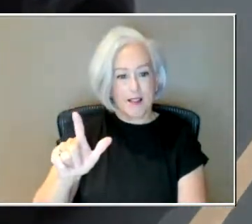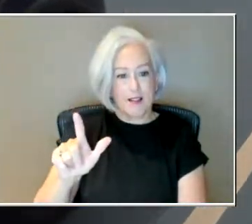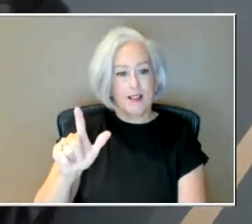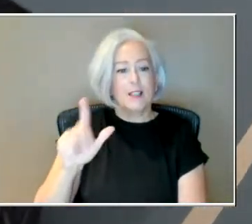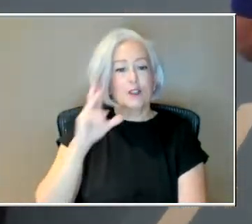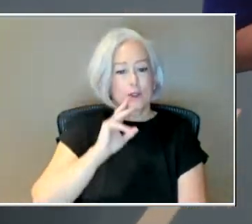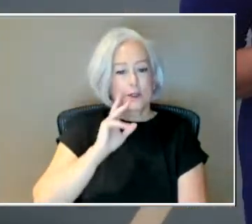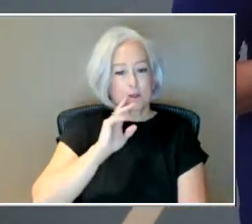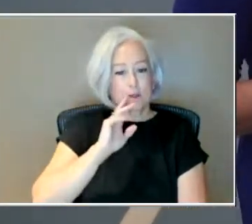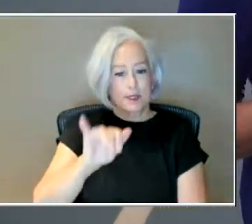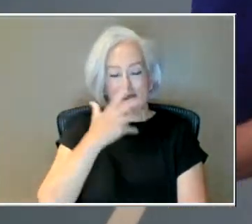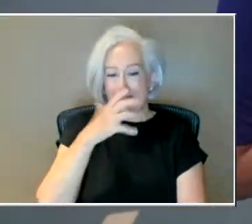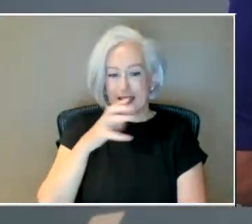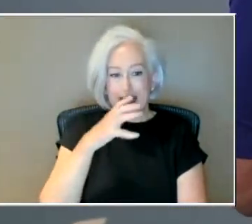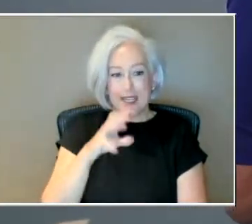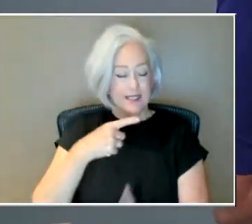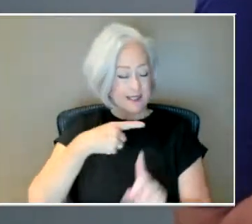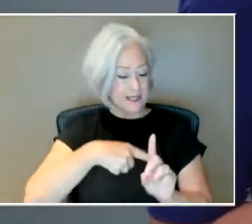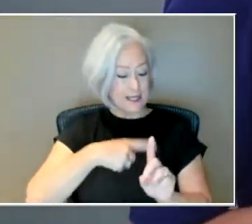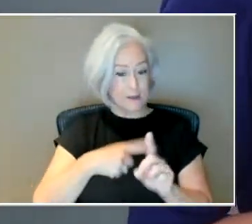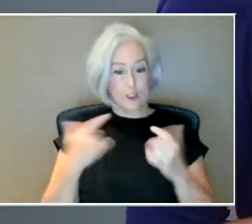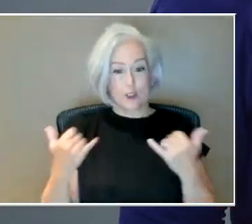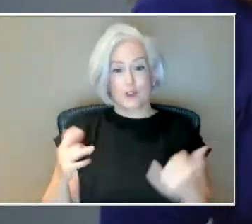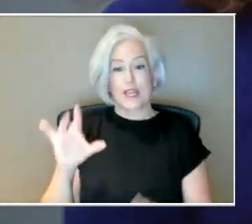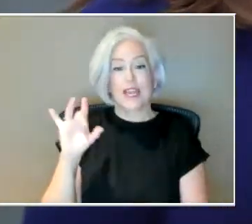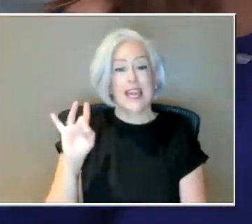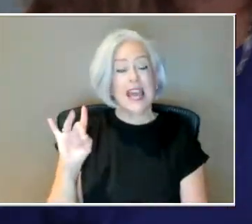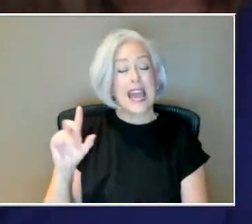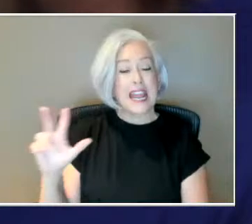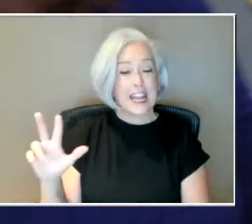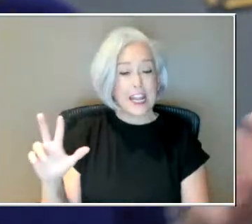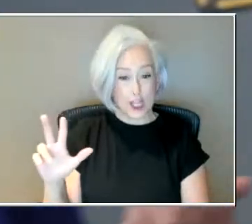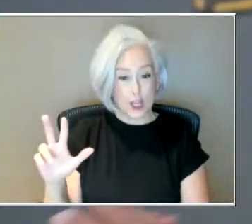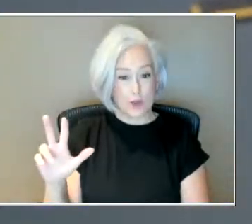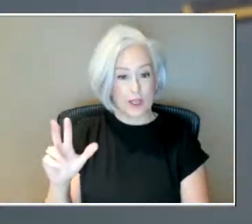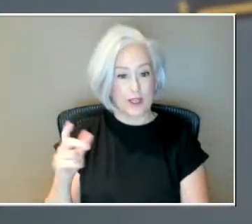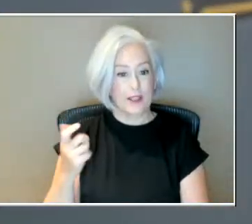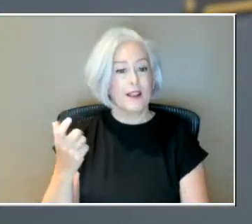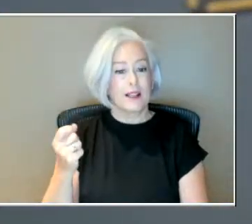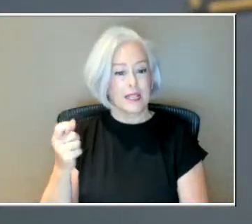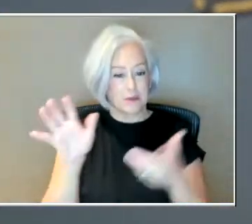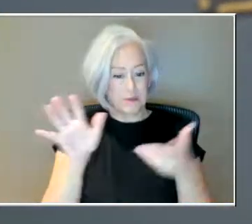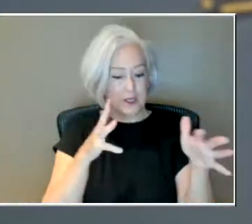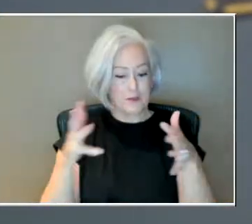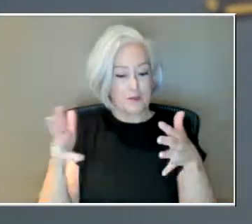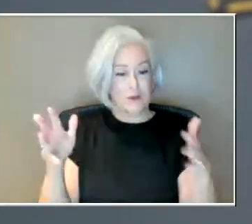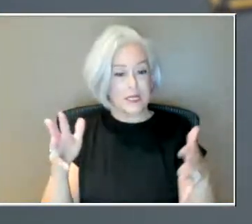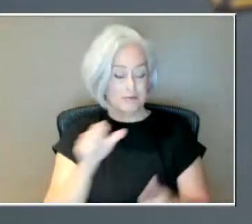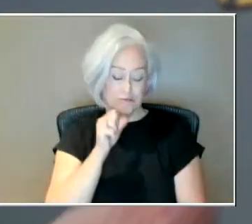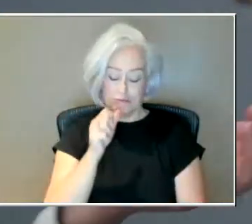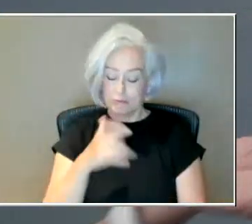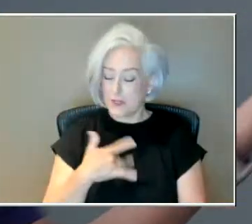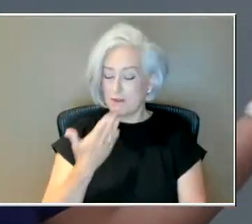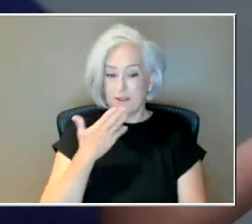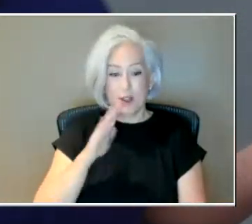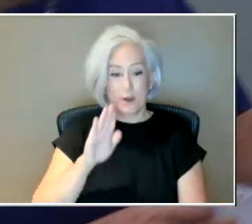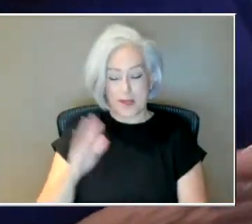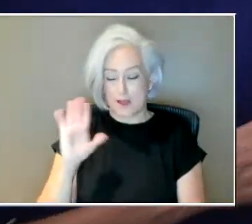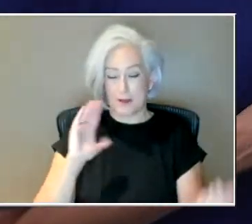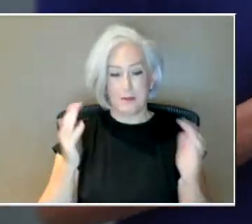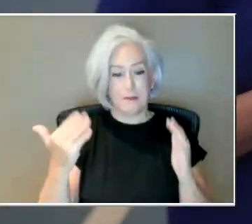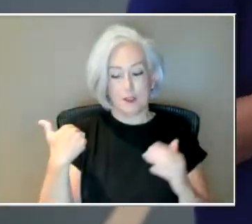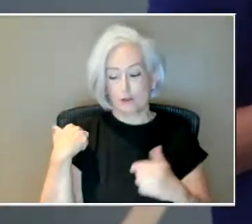today? It's 83 degrees right now. It's overcast. There's a little bit of a breeze. Feels not bad compared to the last couple of days we've had. Which it's almost the same